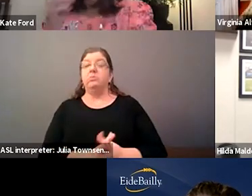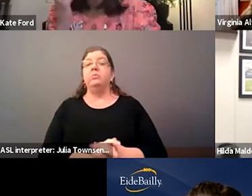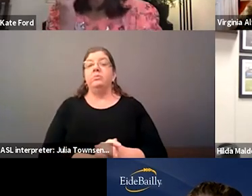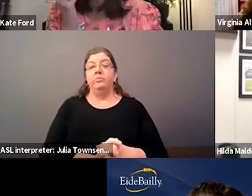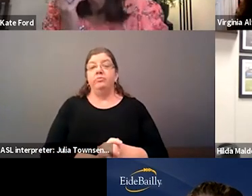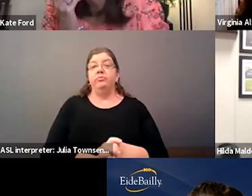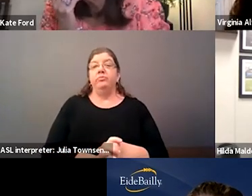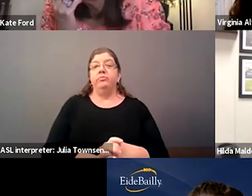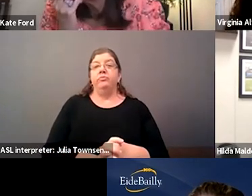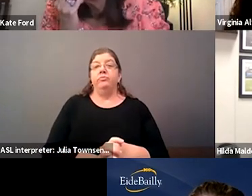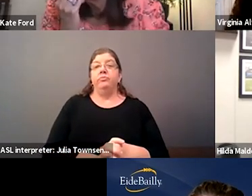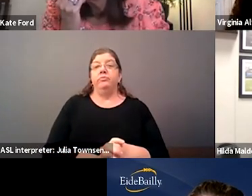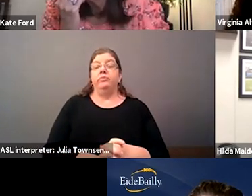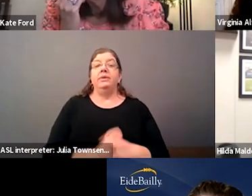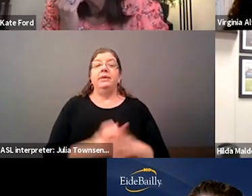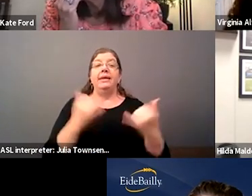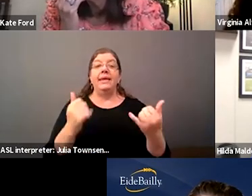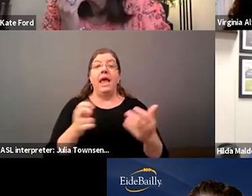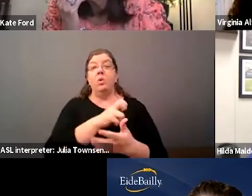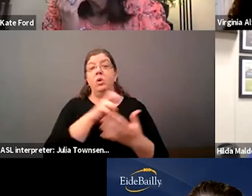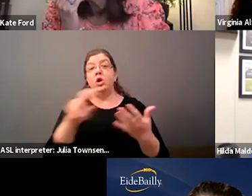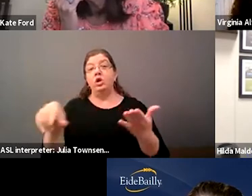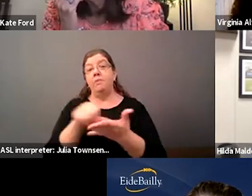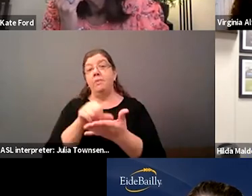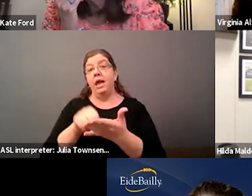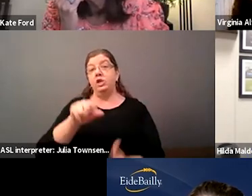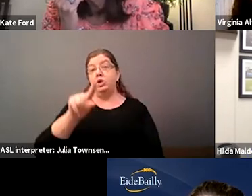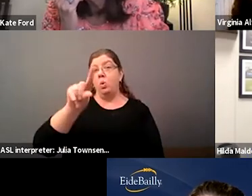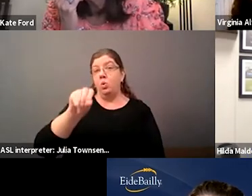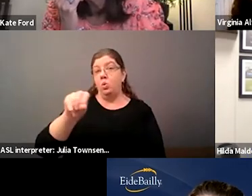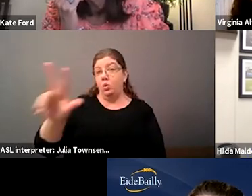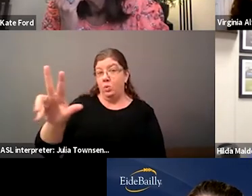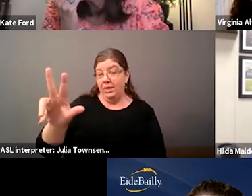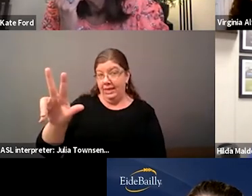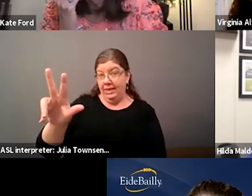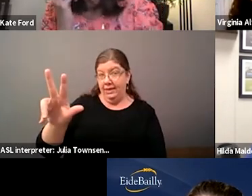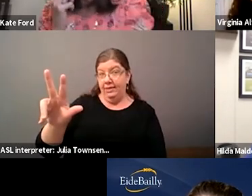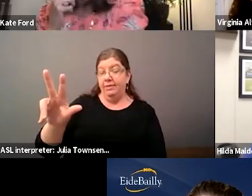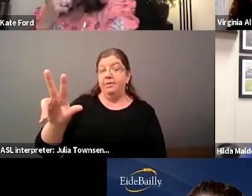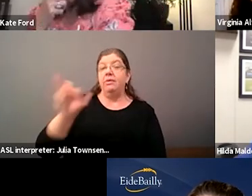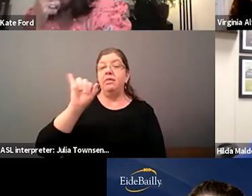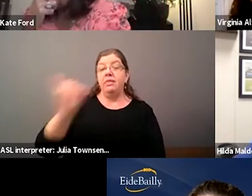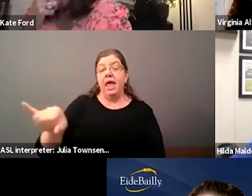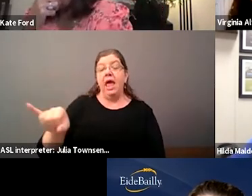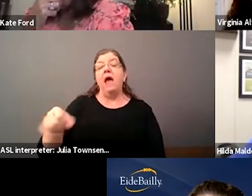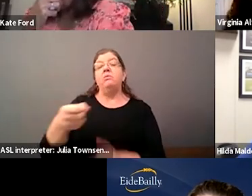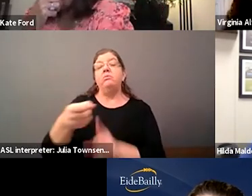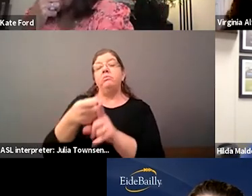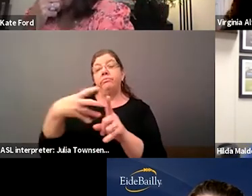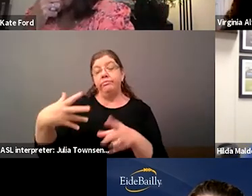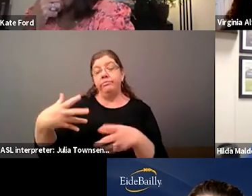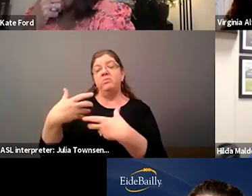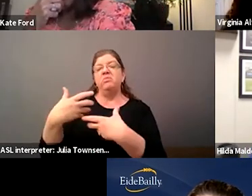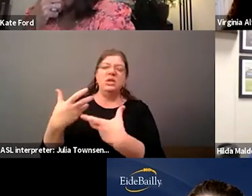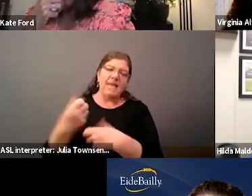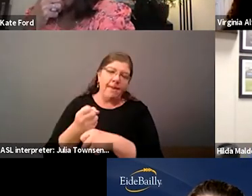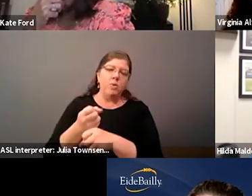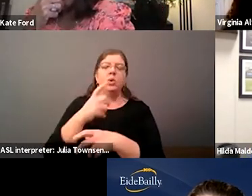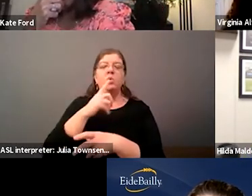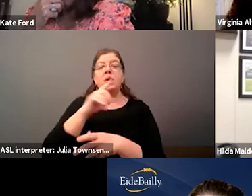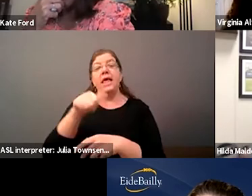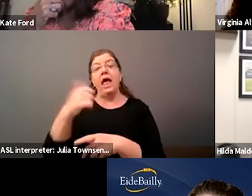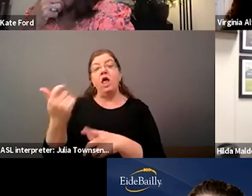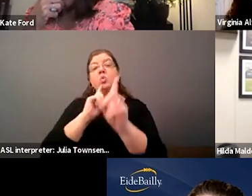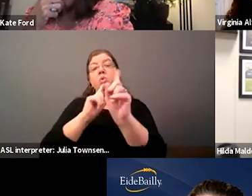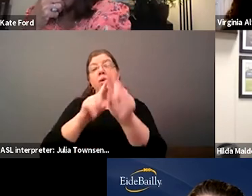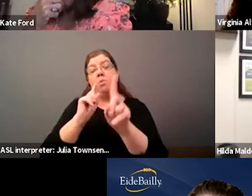that i will take you now to page 103. which then goes over in summary form the other reports that